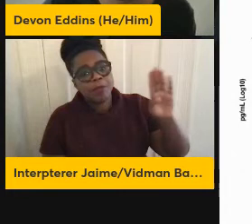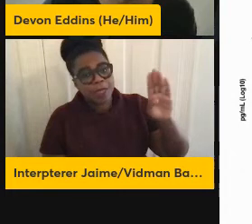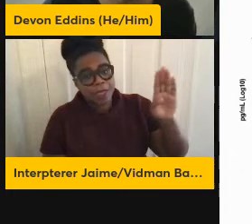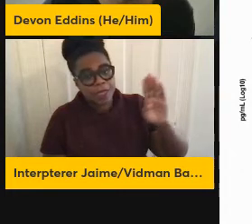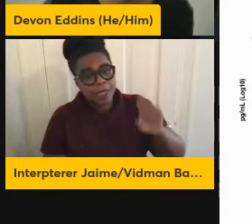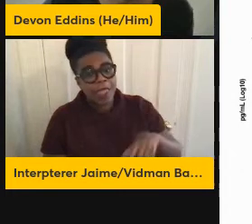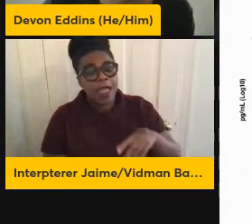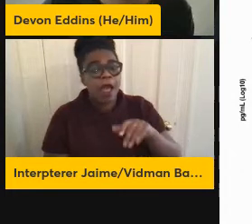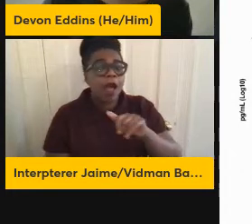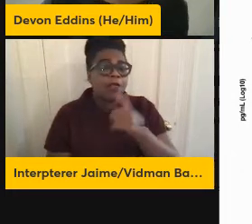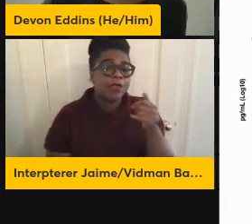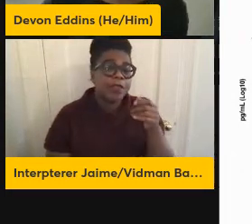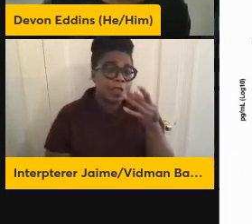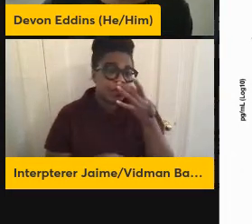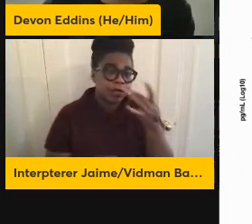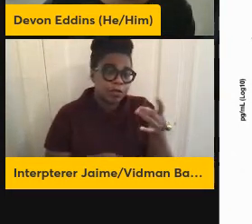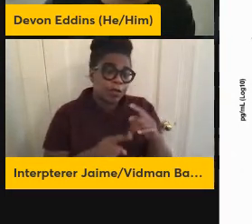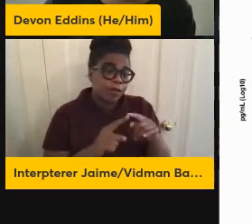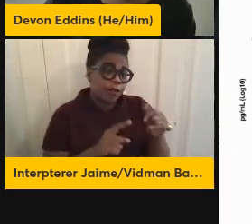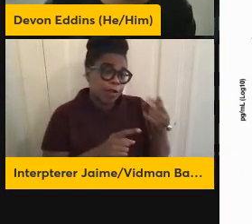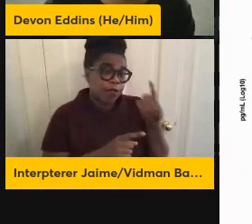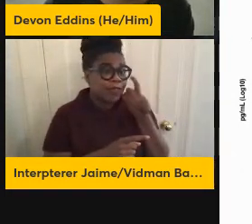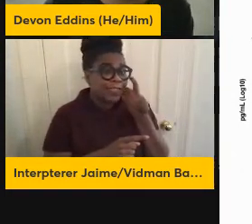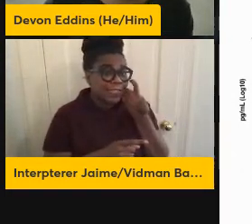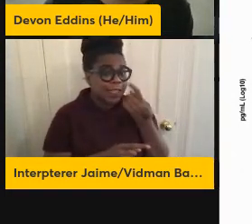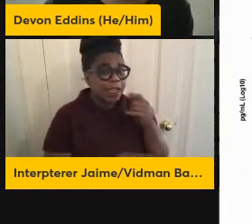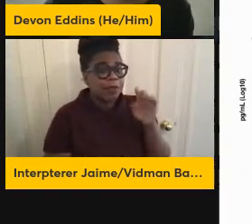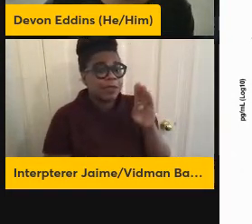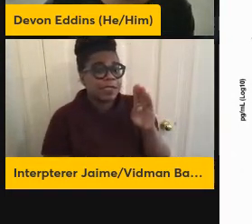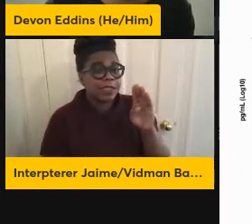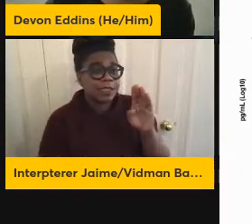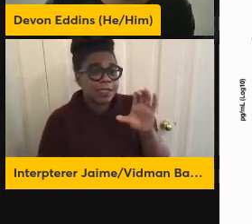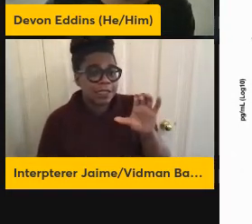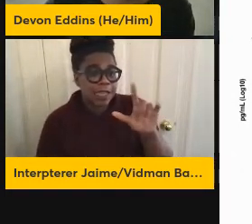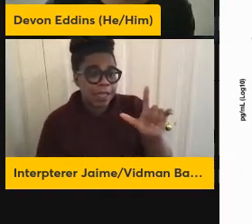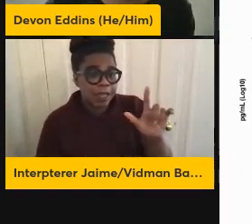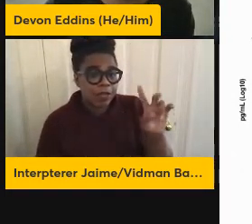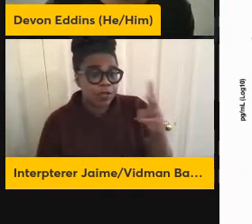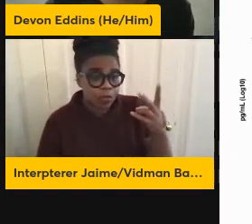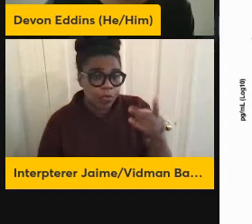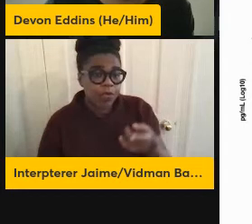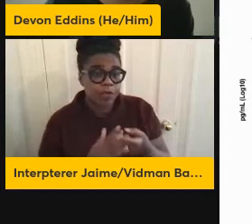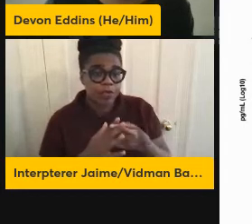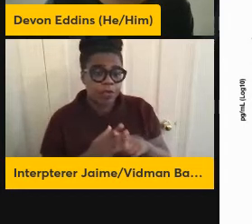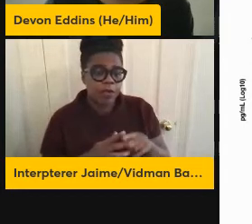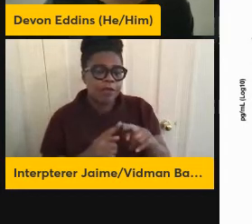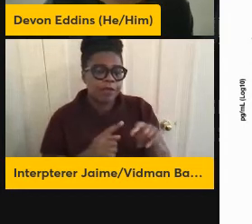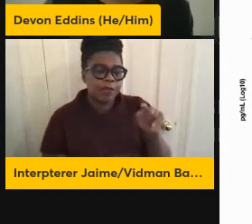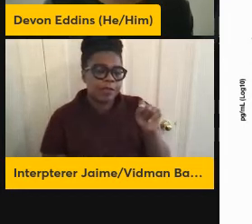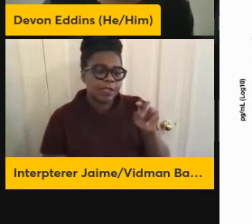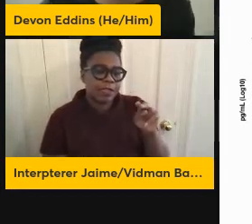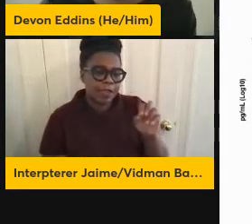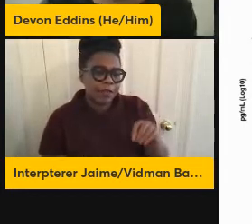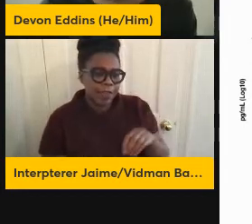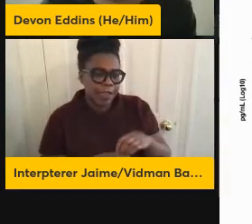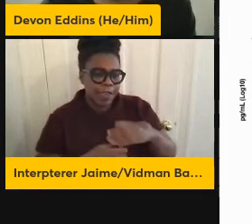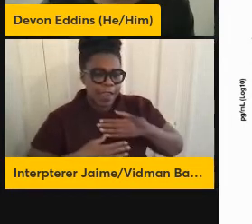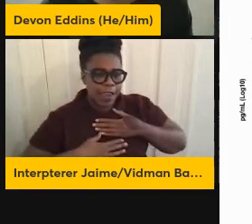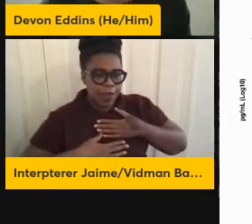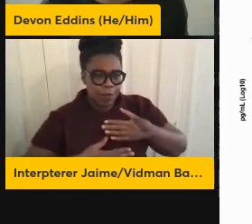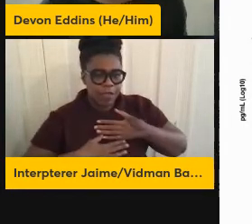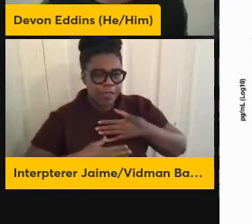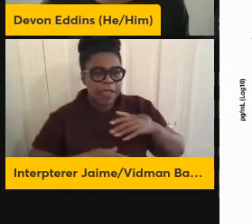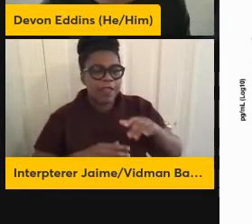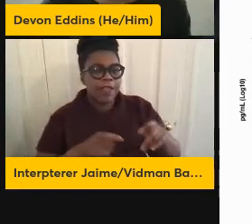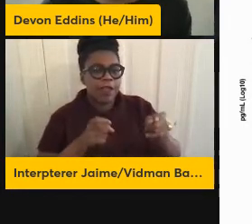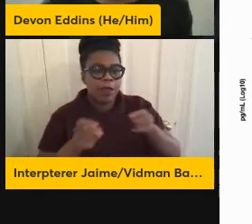and as you'll remember from Tonya's talk, BCL2 was being induced from TNF in the airways, which is known to regulate